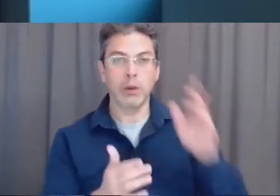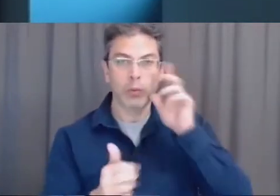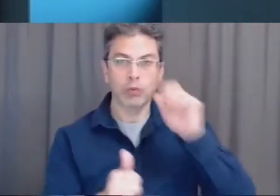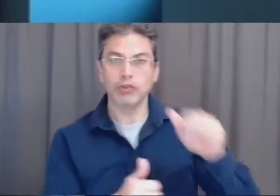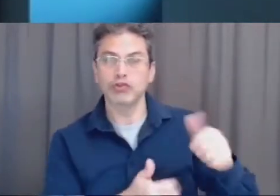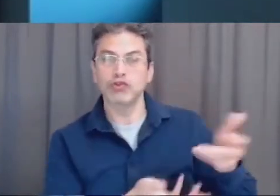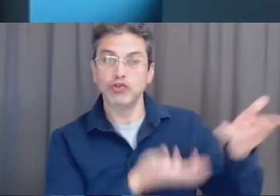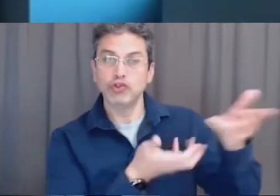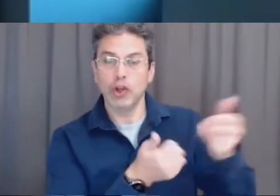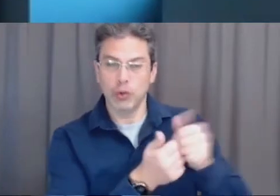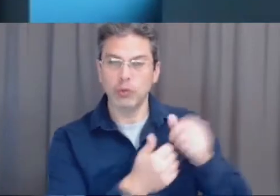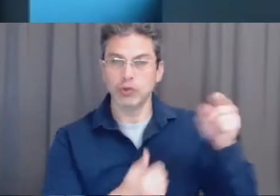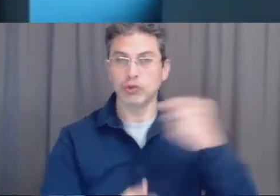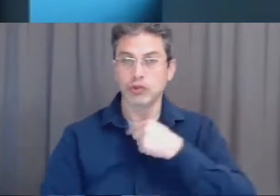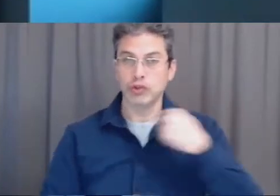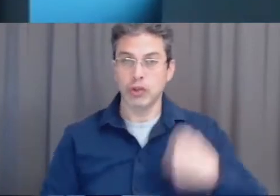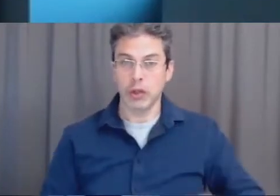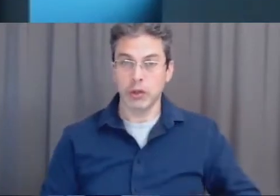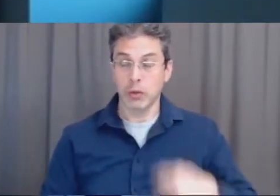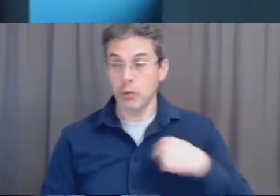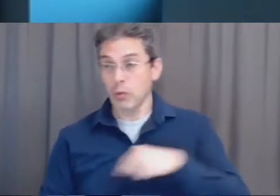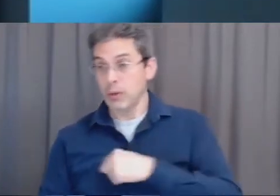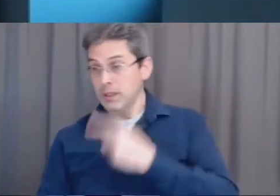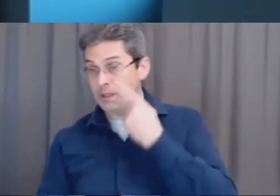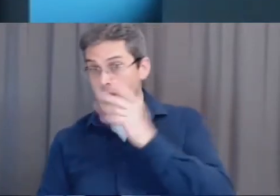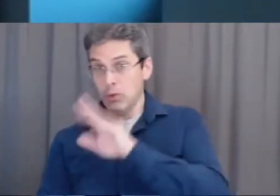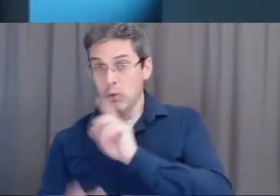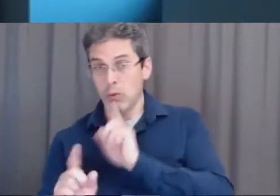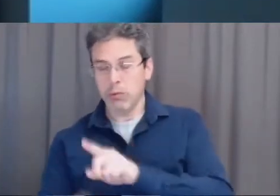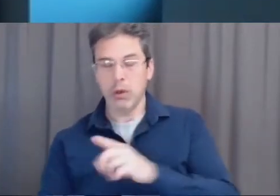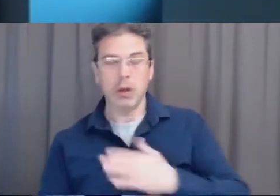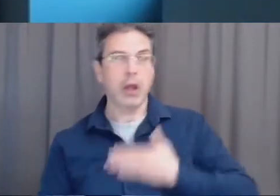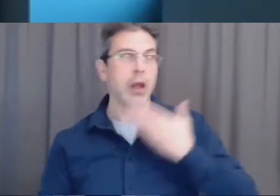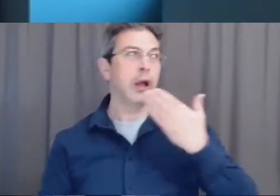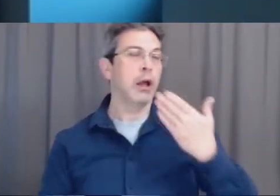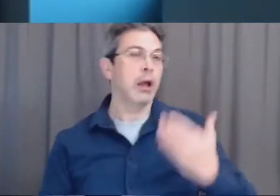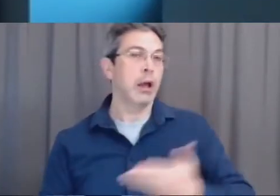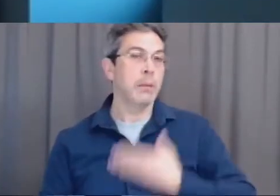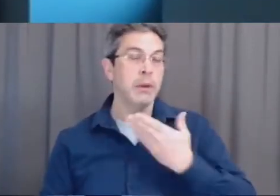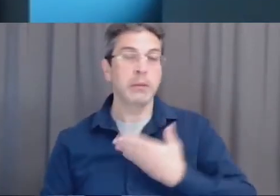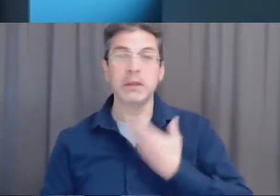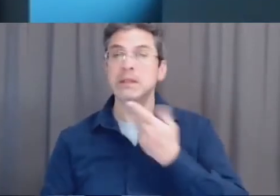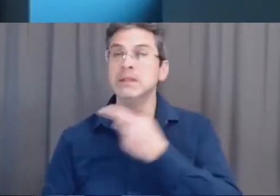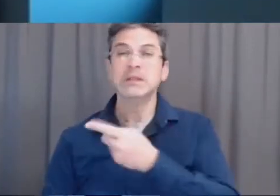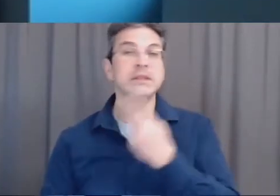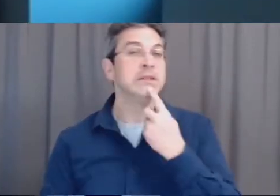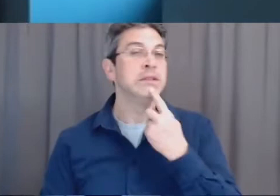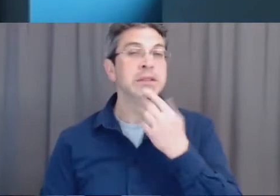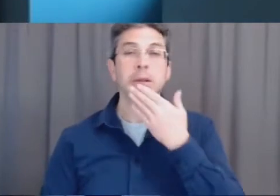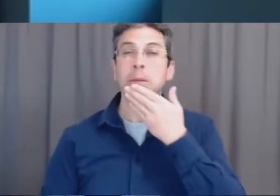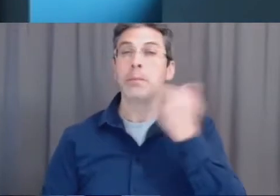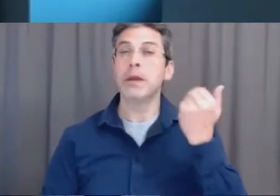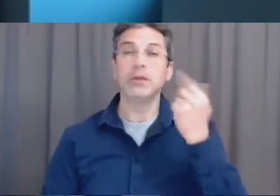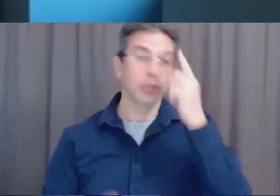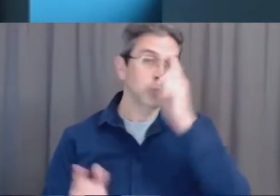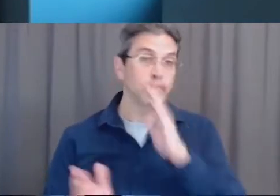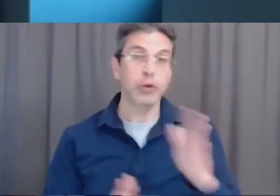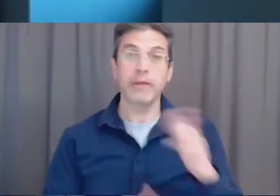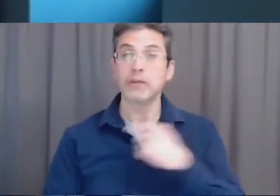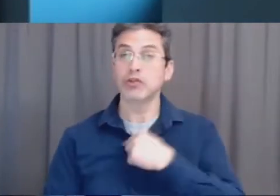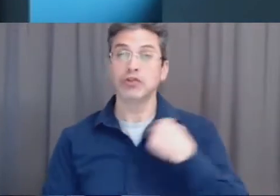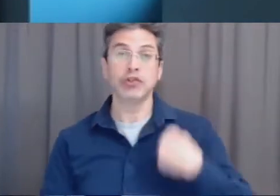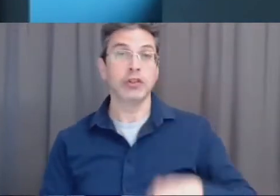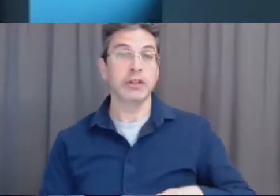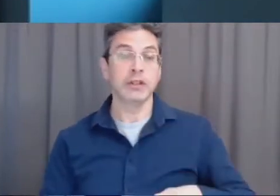leaders in this city and in many other capitals. He said, quote, "The best China strategy is one which